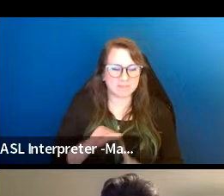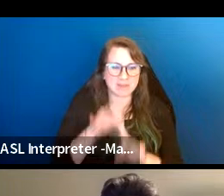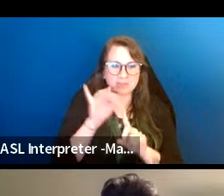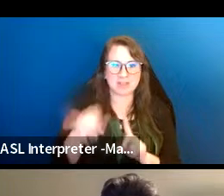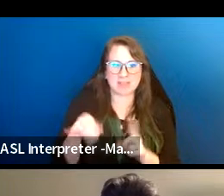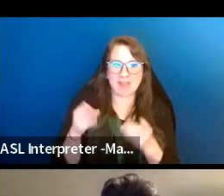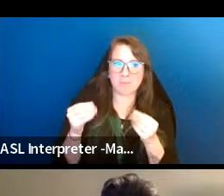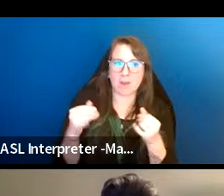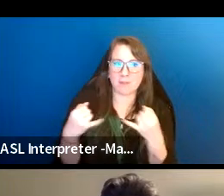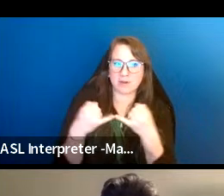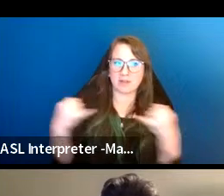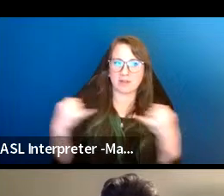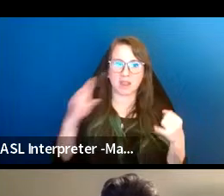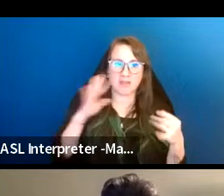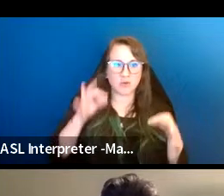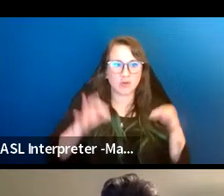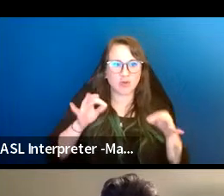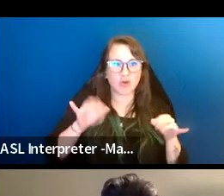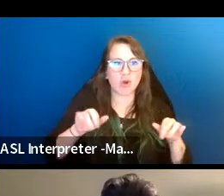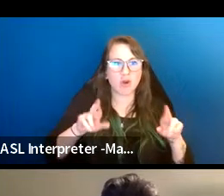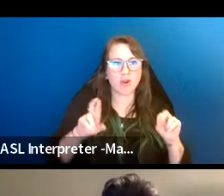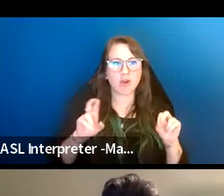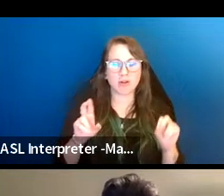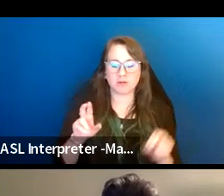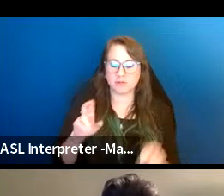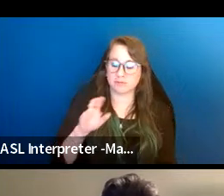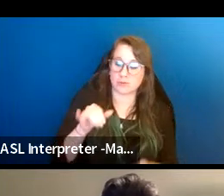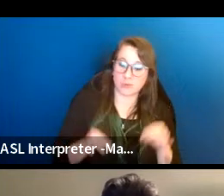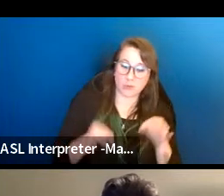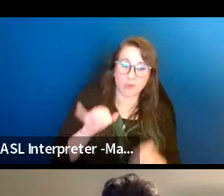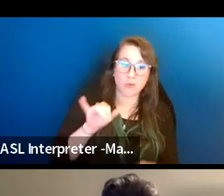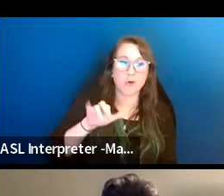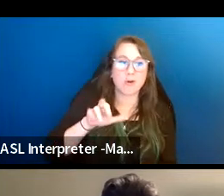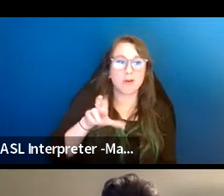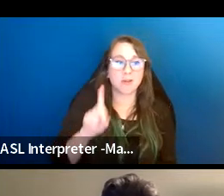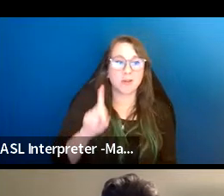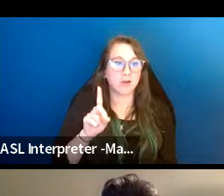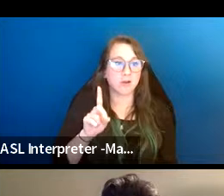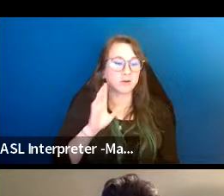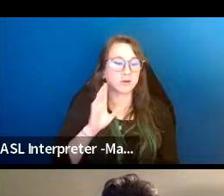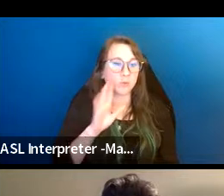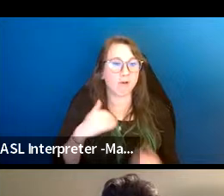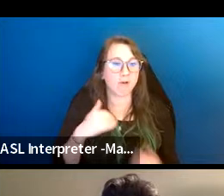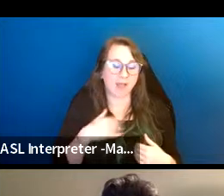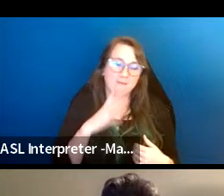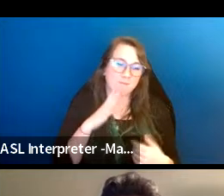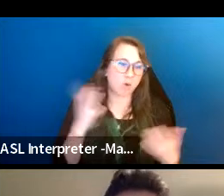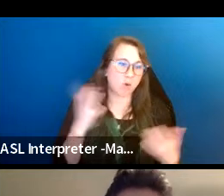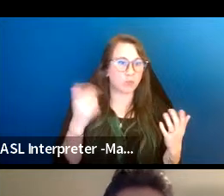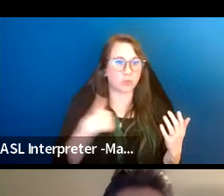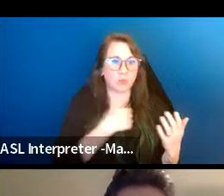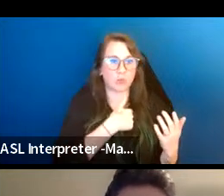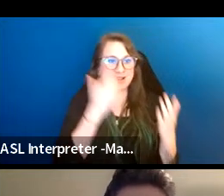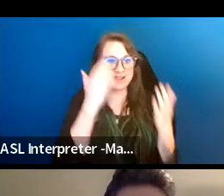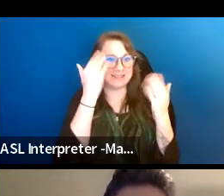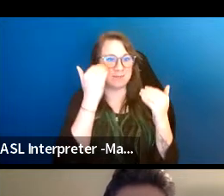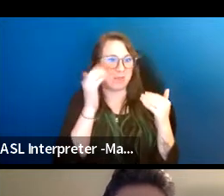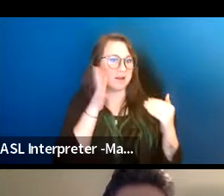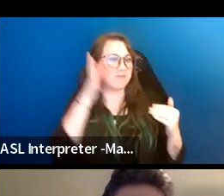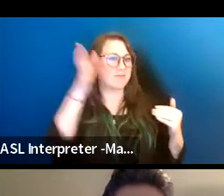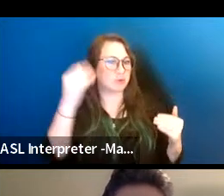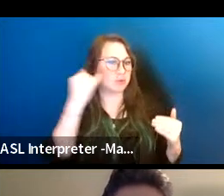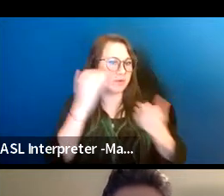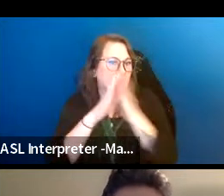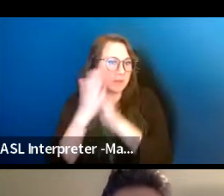line affecting that courtyard that you all have, just so we're clear on what we expect as commissioners in the future if that becomes an